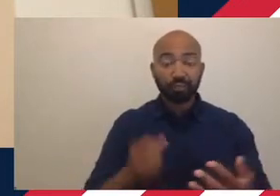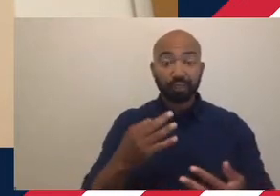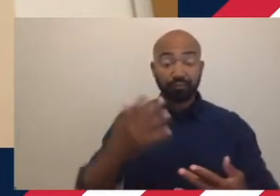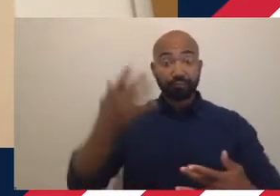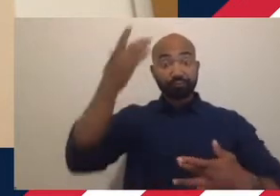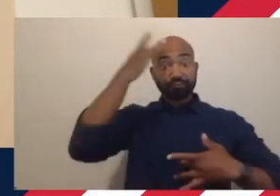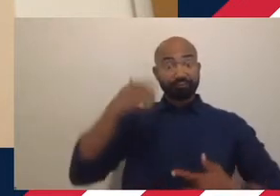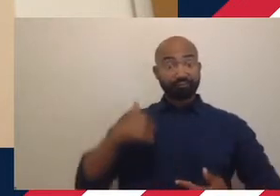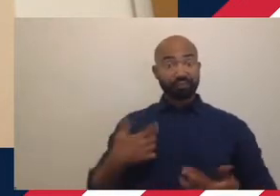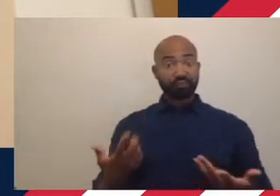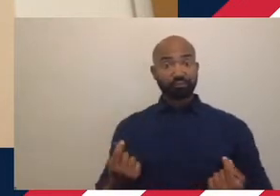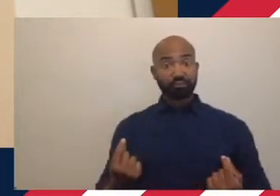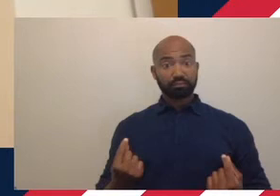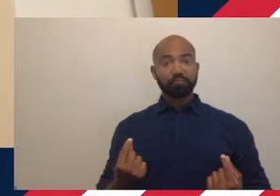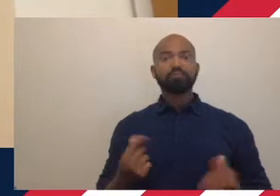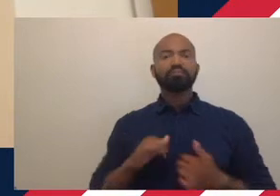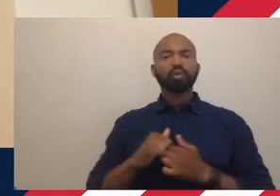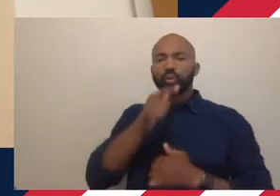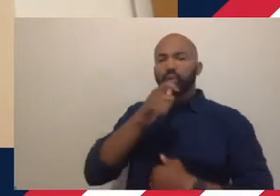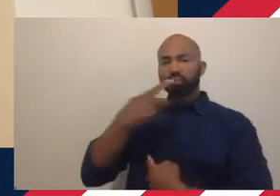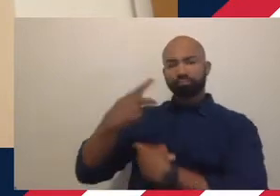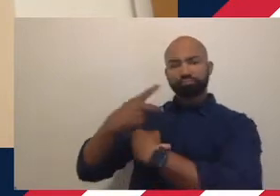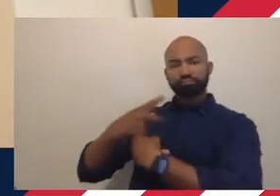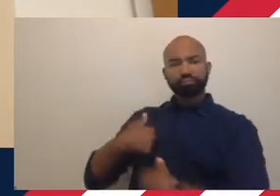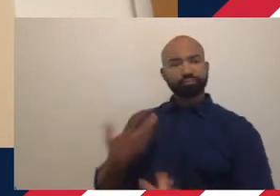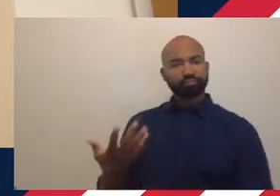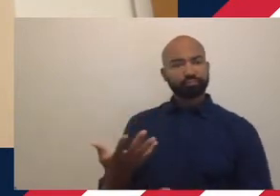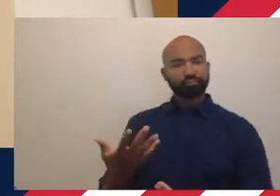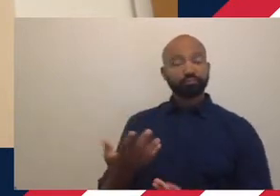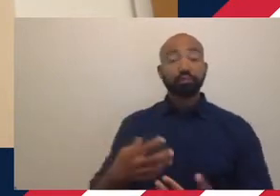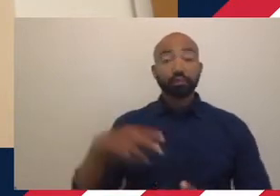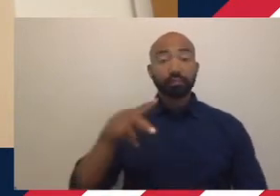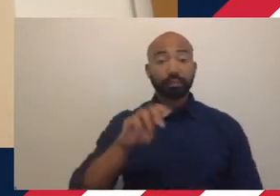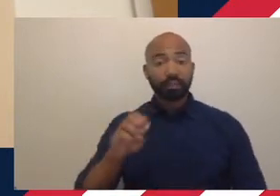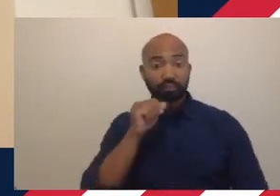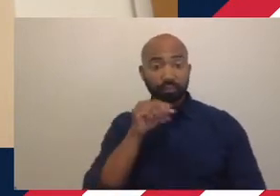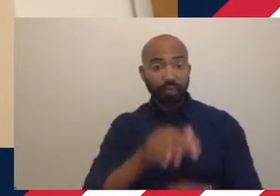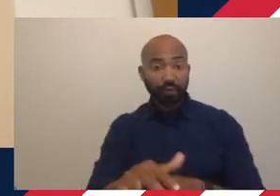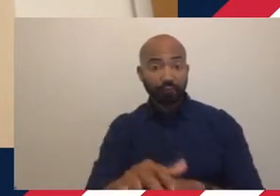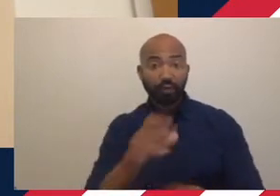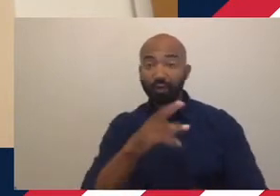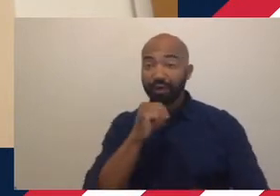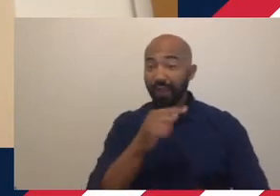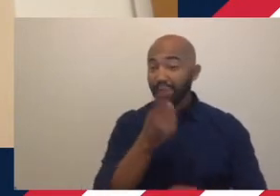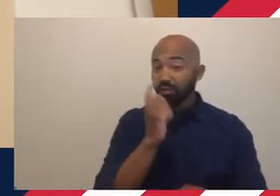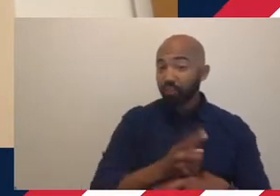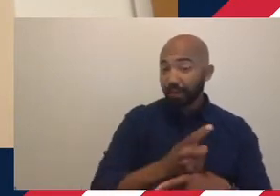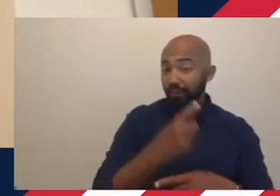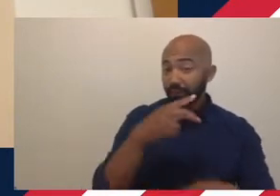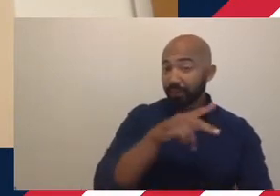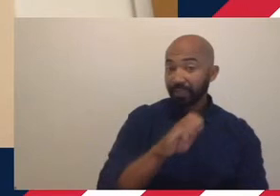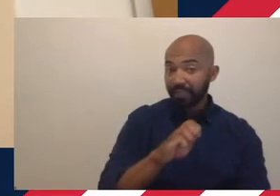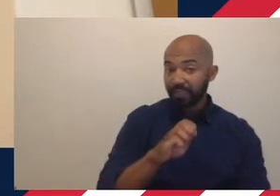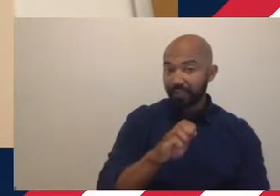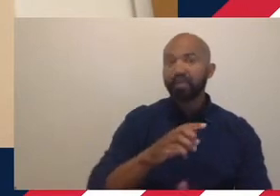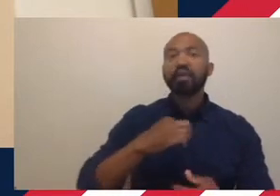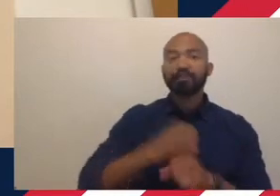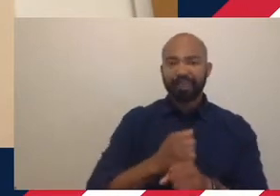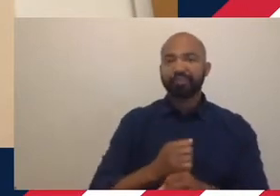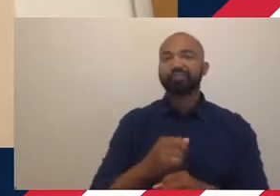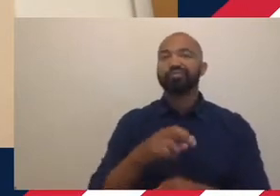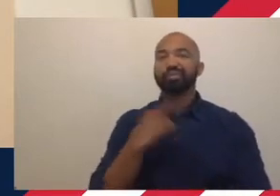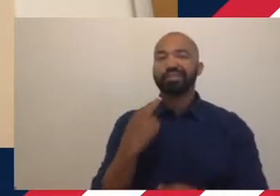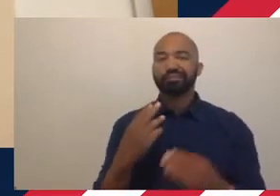sick? Not having enough PPE or the right PPE compounds don't see as risk. I have more